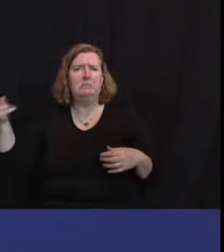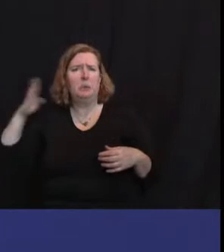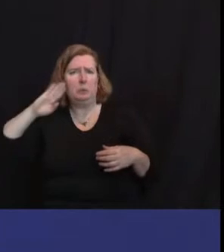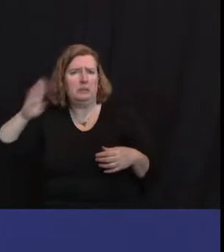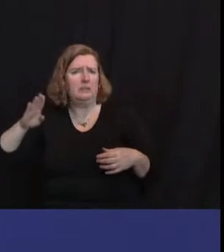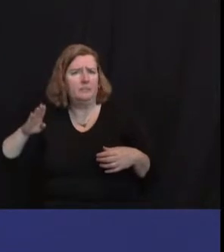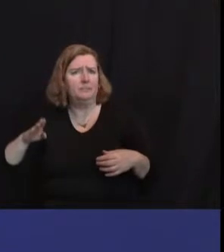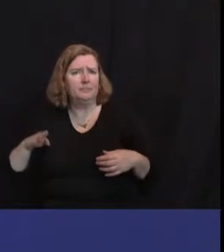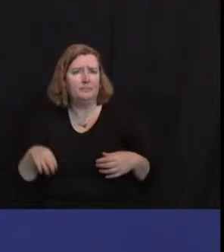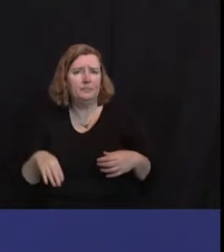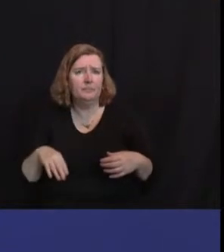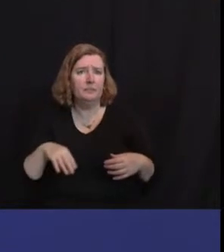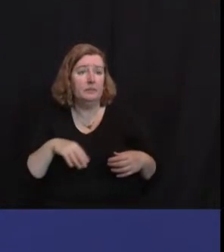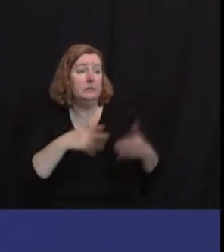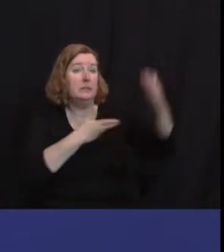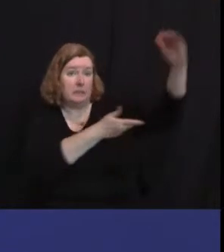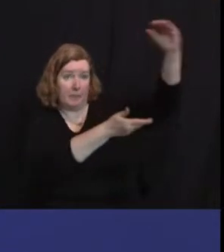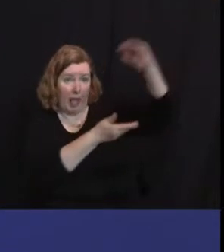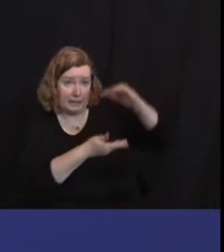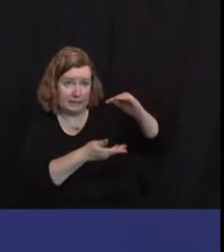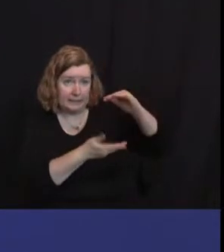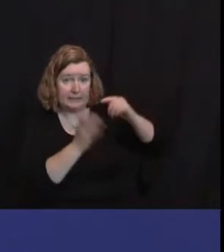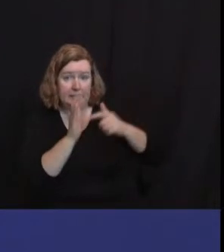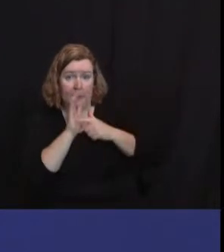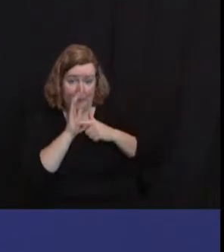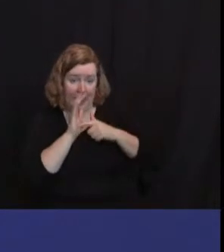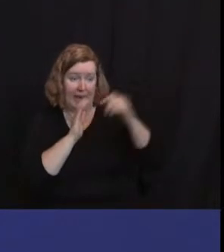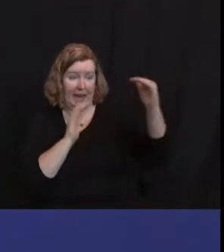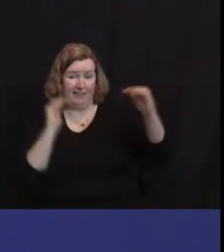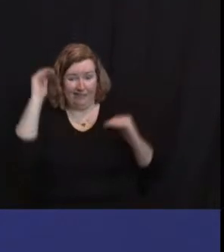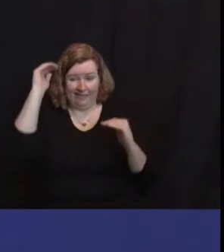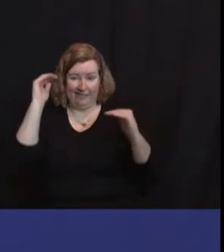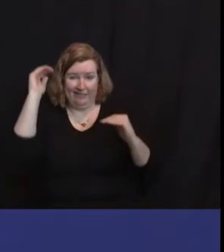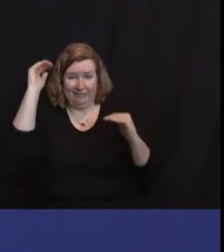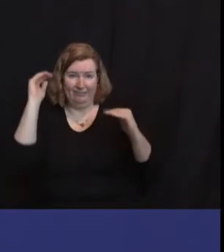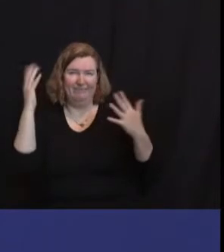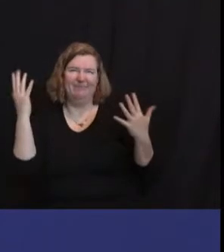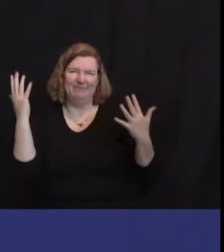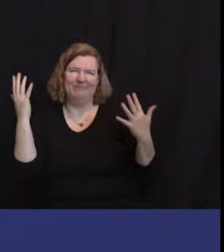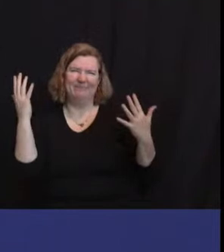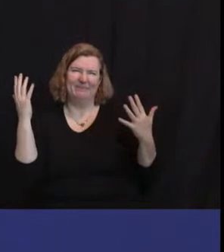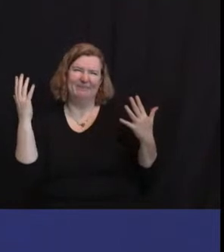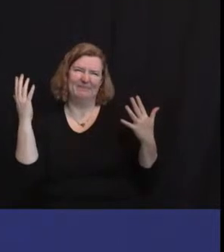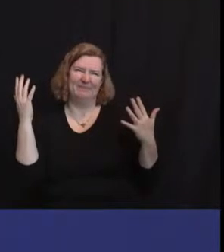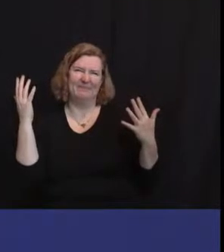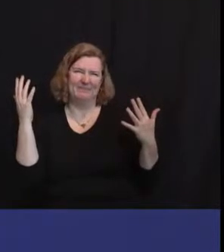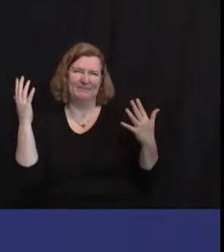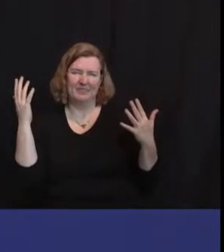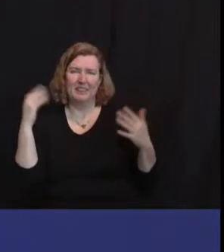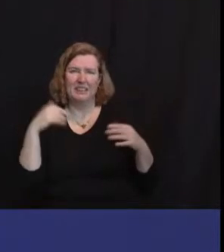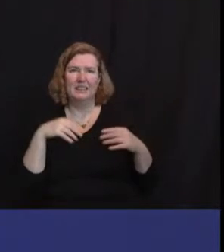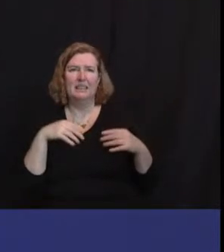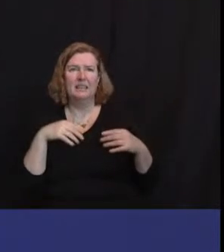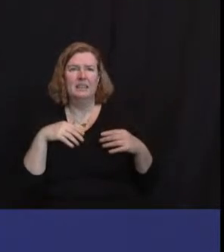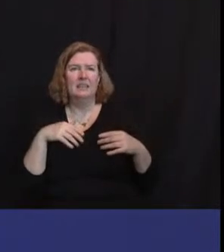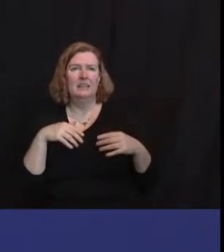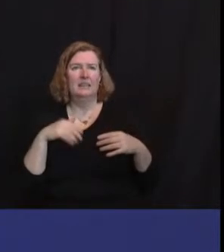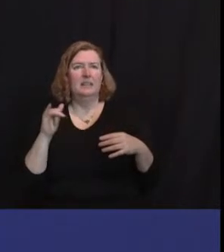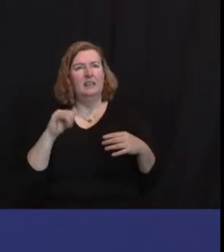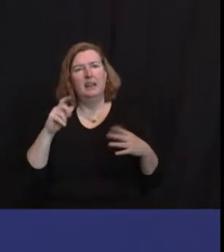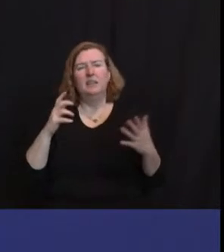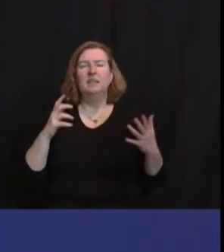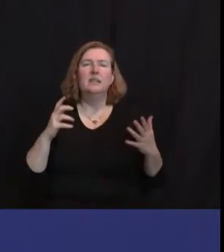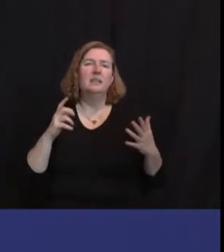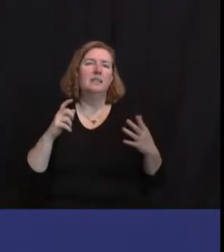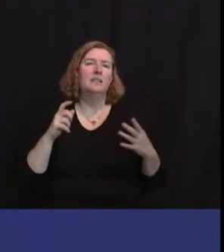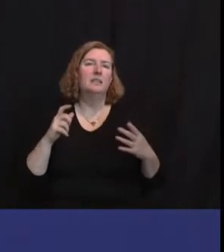is this, Colleen, we've said this, and I think the analogy was not mine, the analogy is a good one. When they board the plane, they don't wait for the